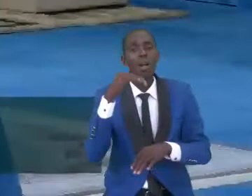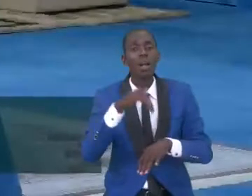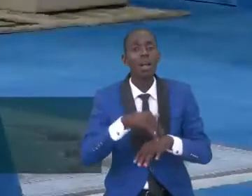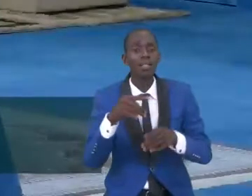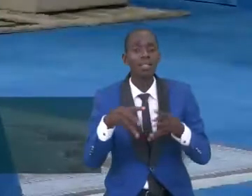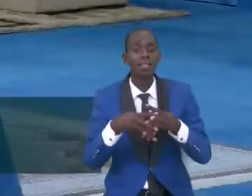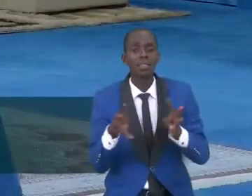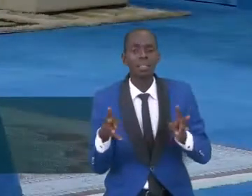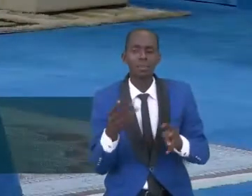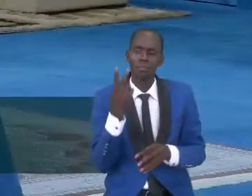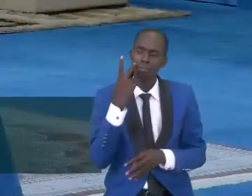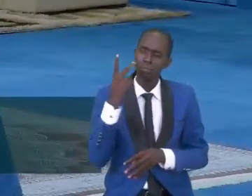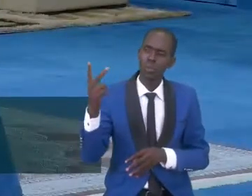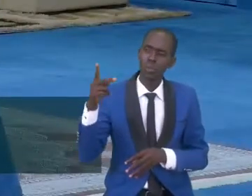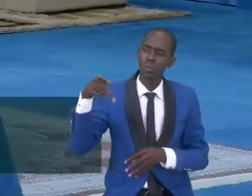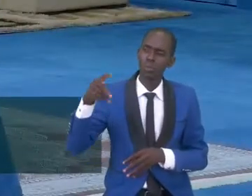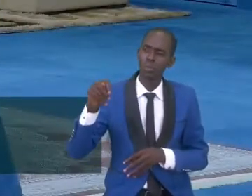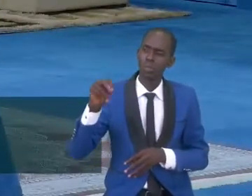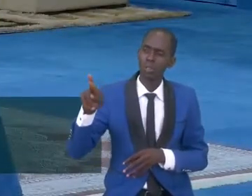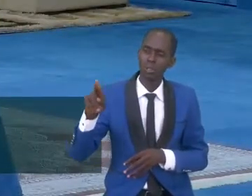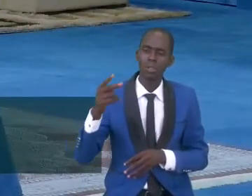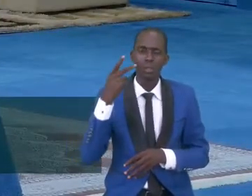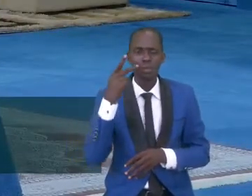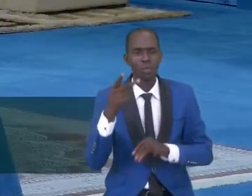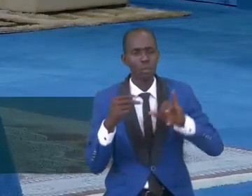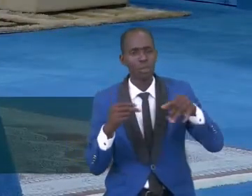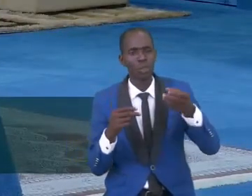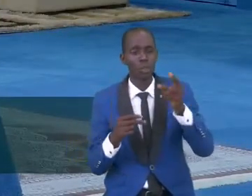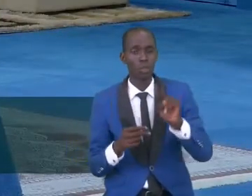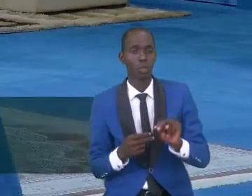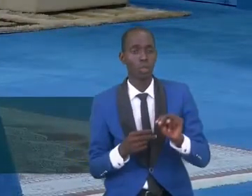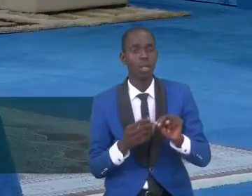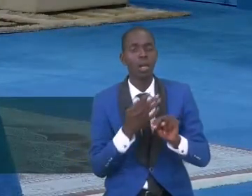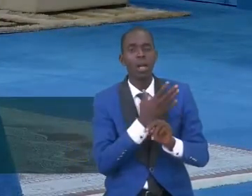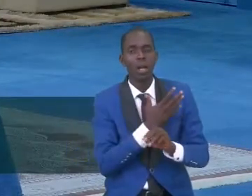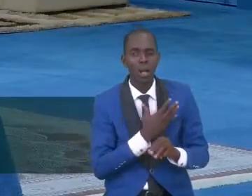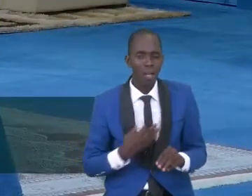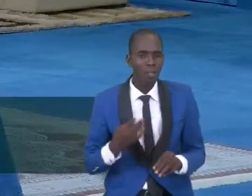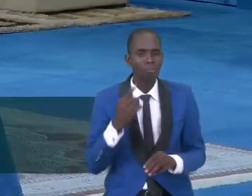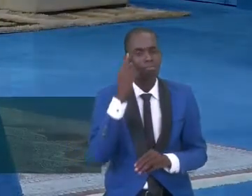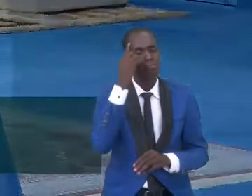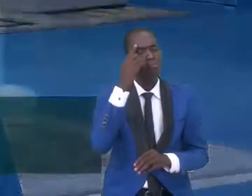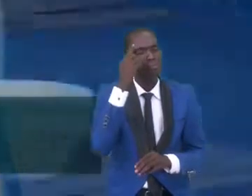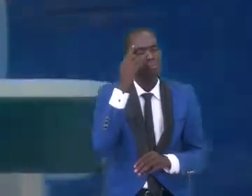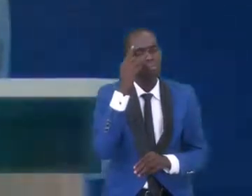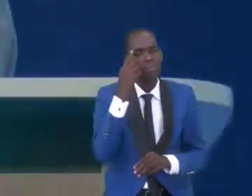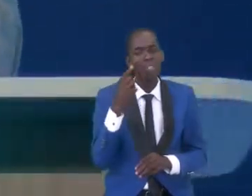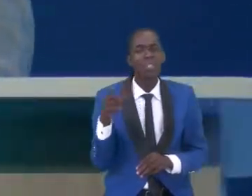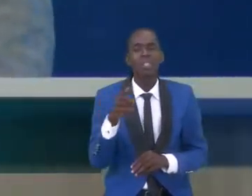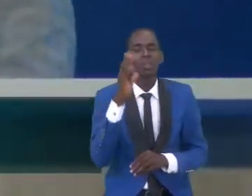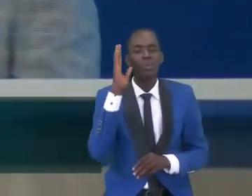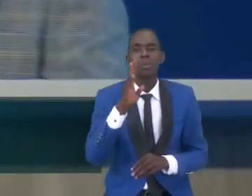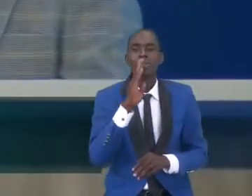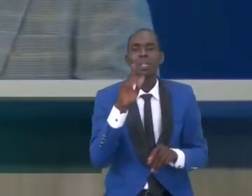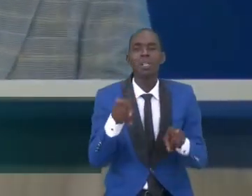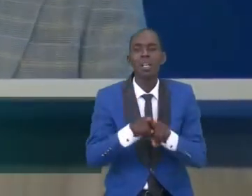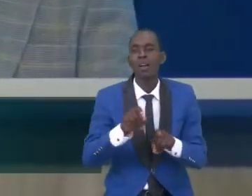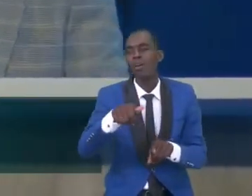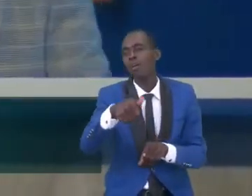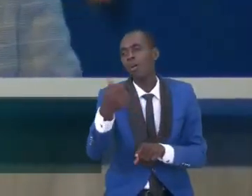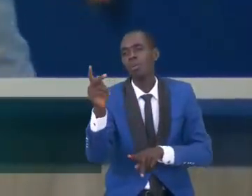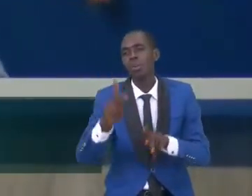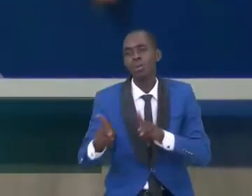saw Peter, he saw John, and he thought they will be like all the other people. Give